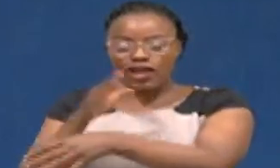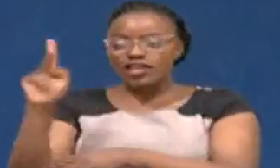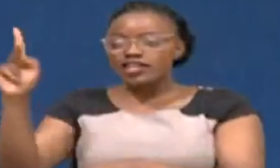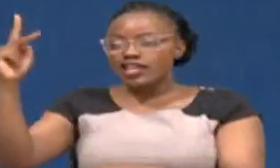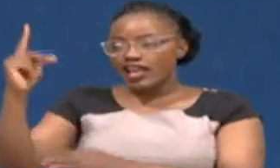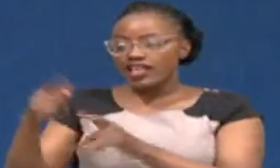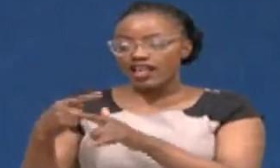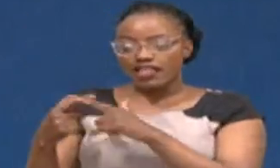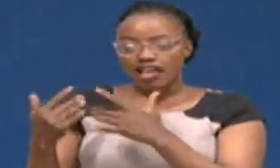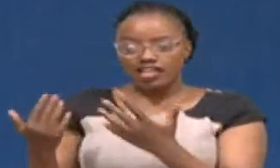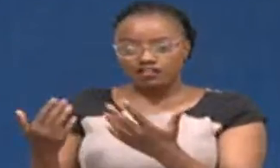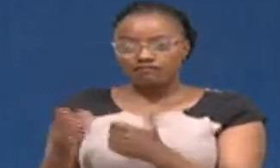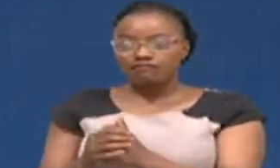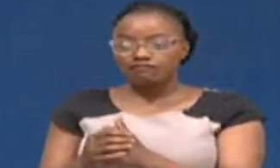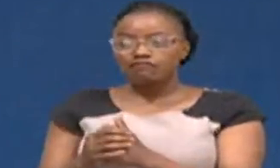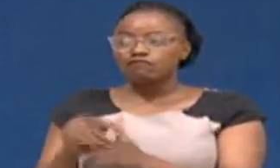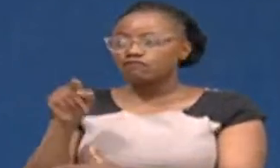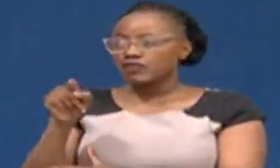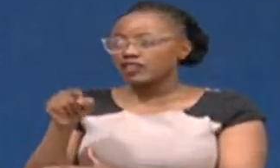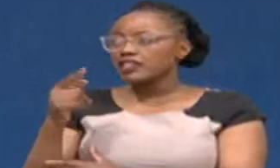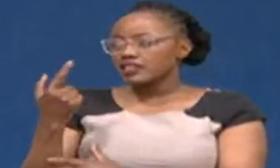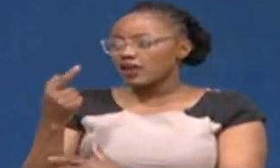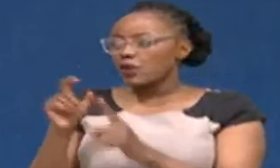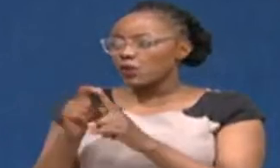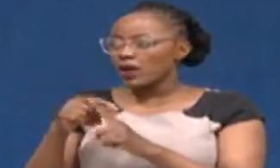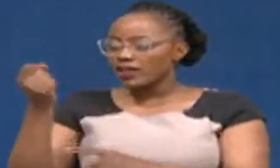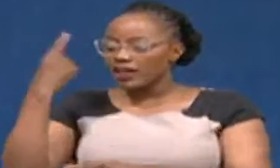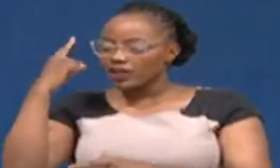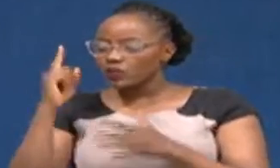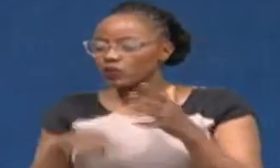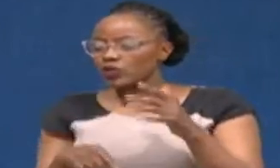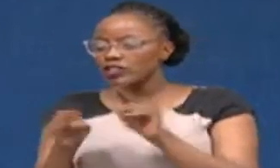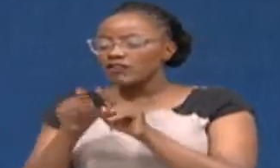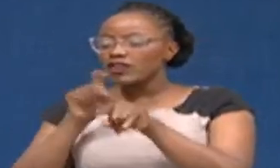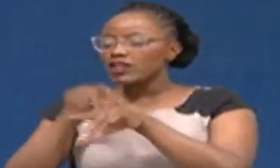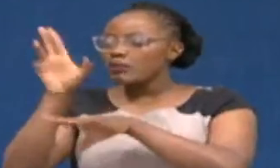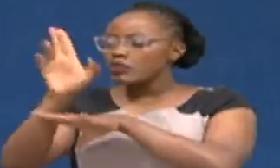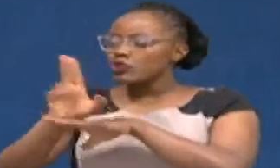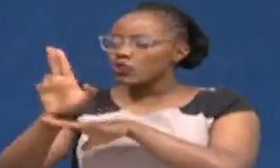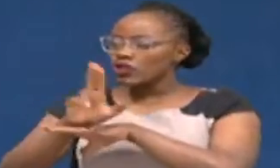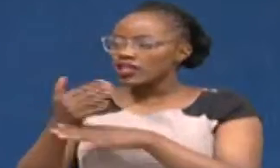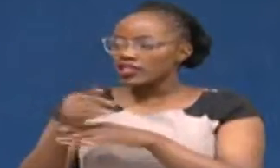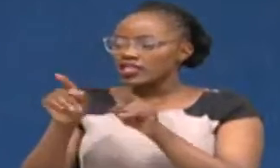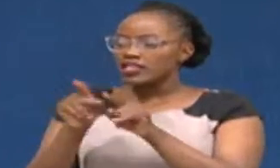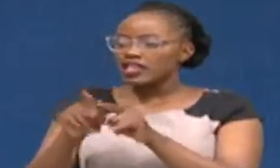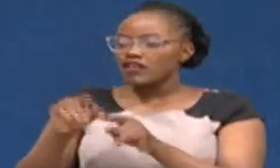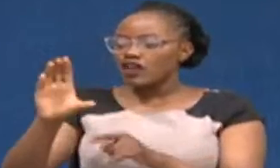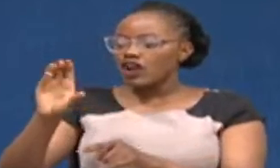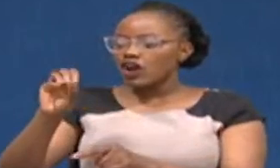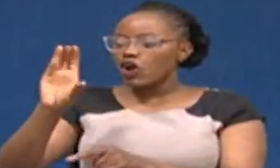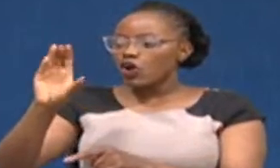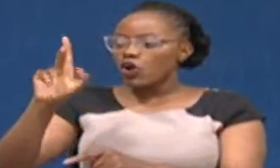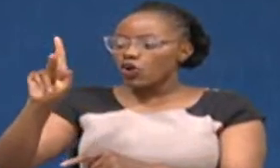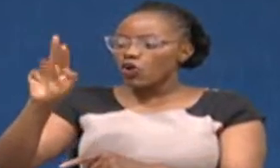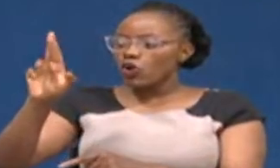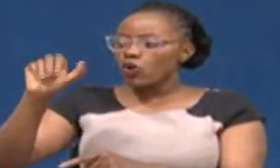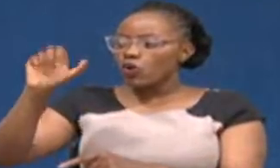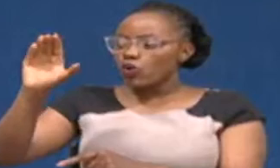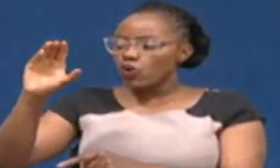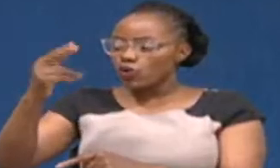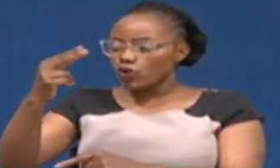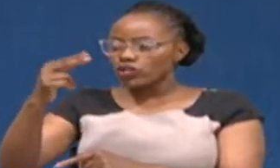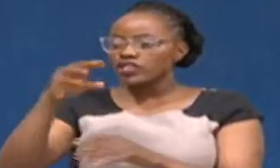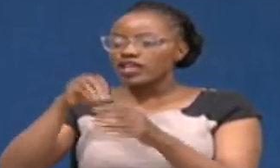Kenya, it is understood as when you use cockroaches in